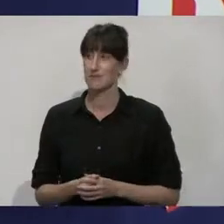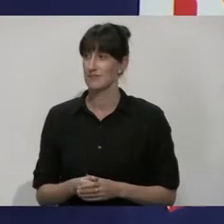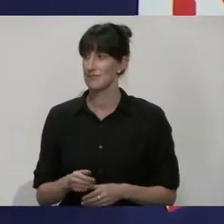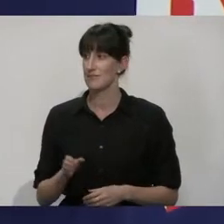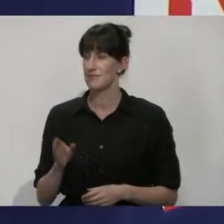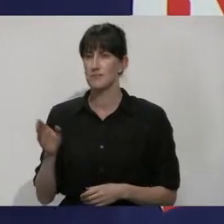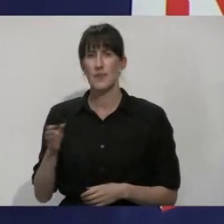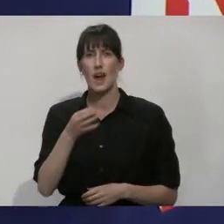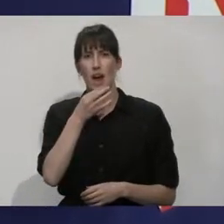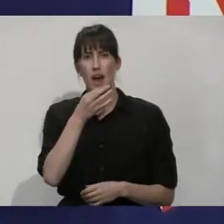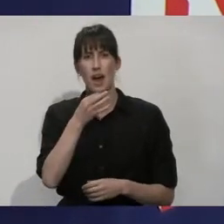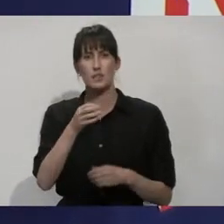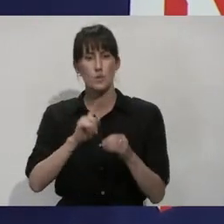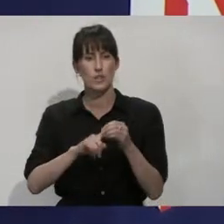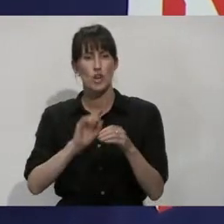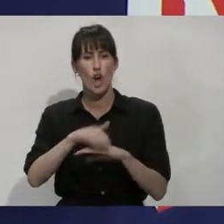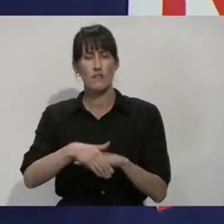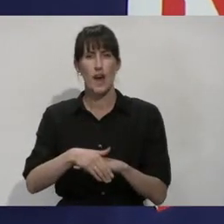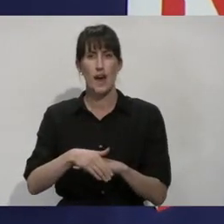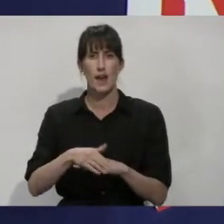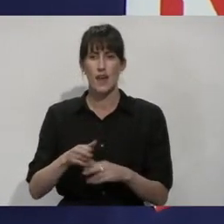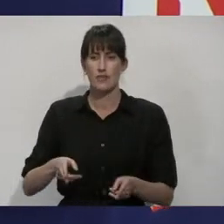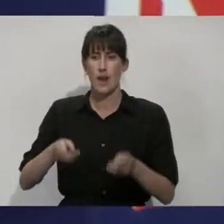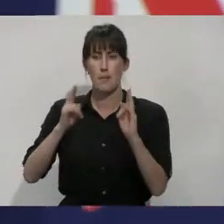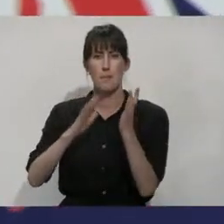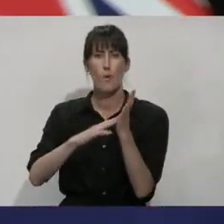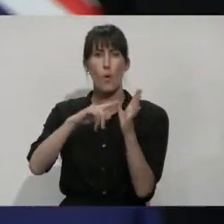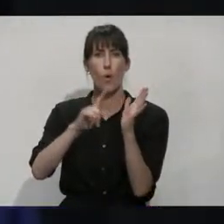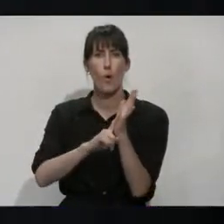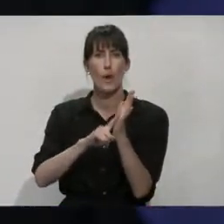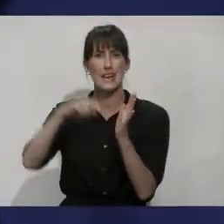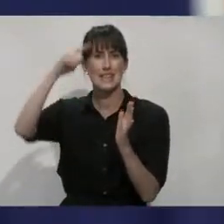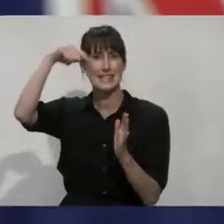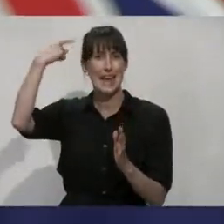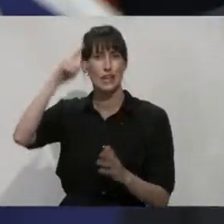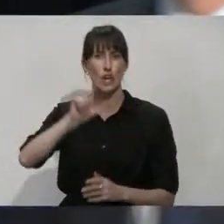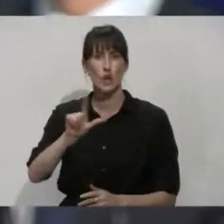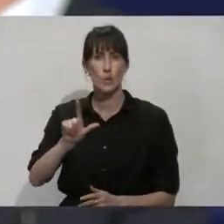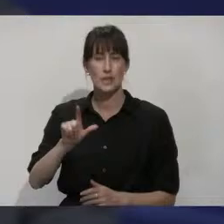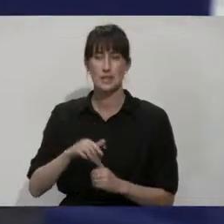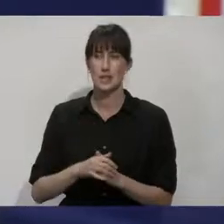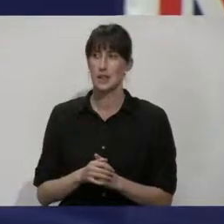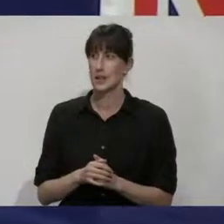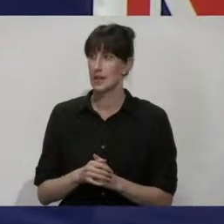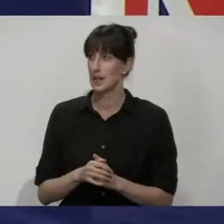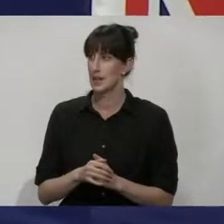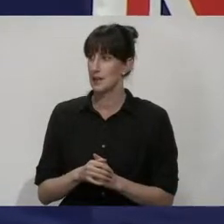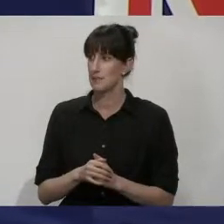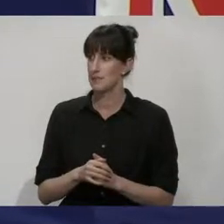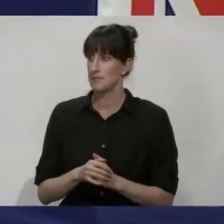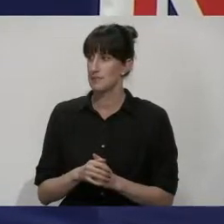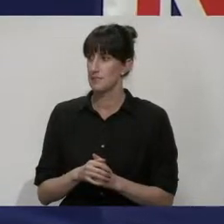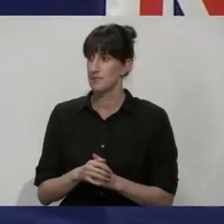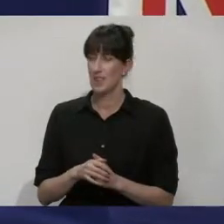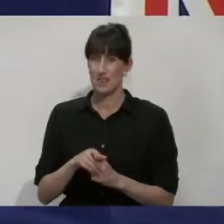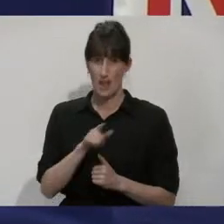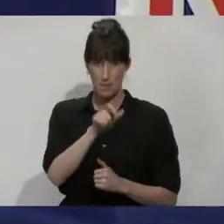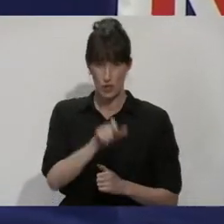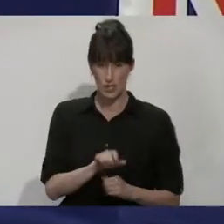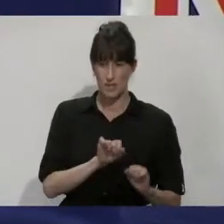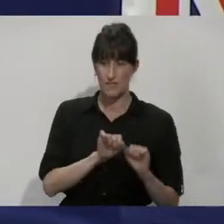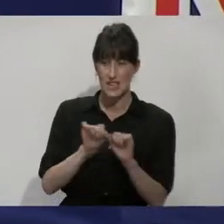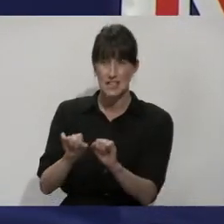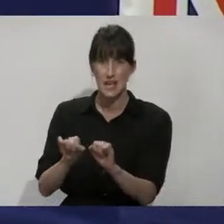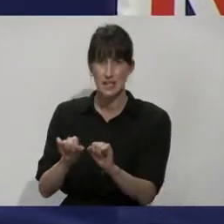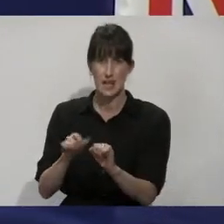not the maintenance worker? Because, I mean, how big might that chain of transmission be? I mean, were their first symptoms, and how many